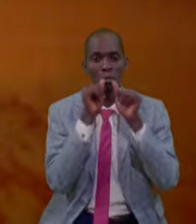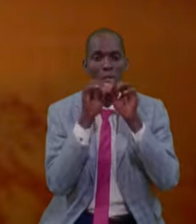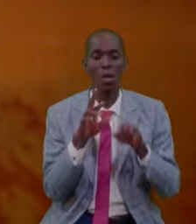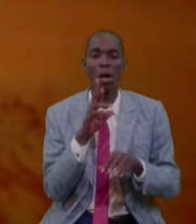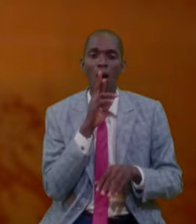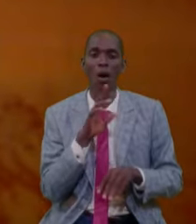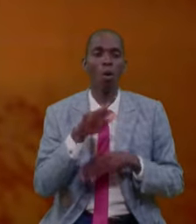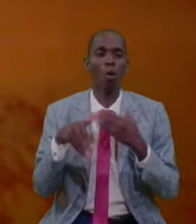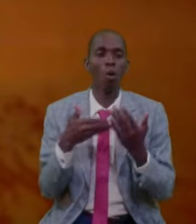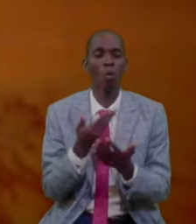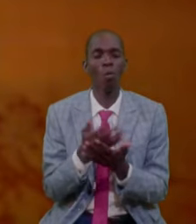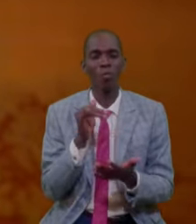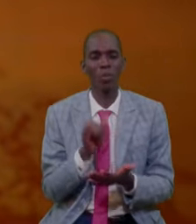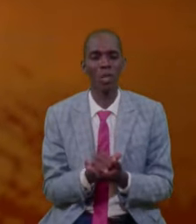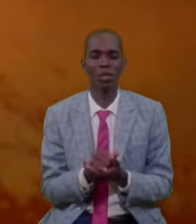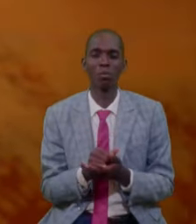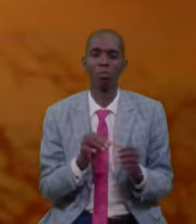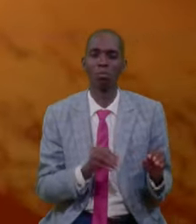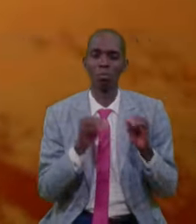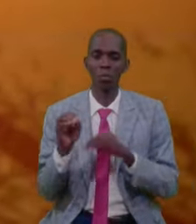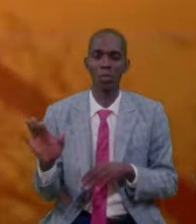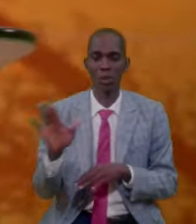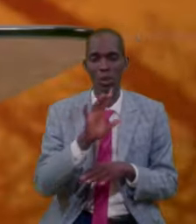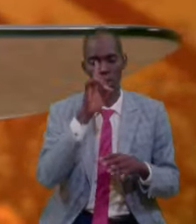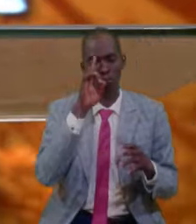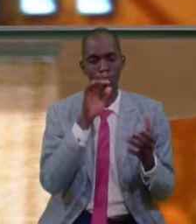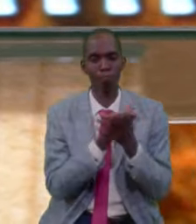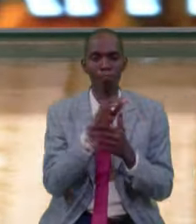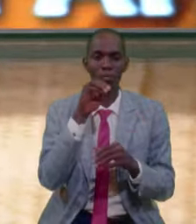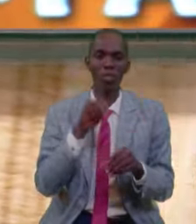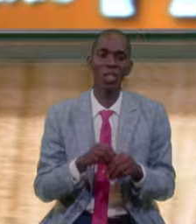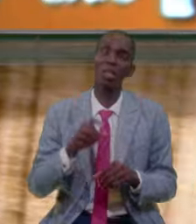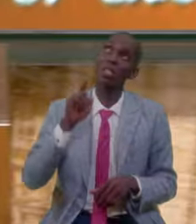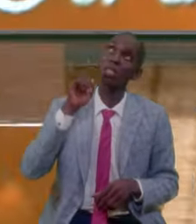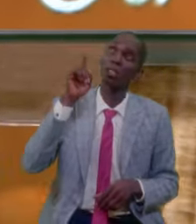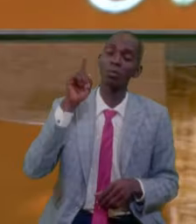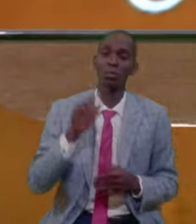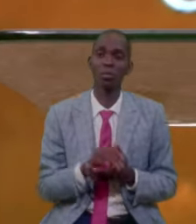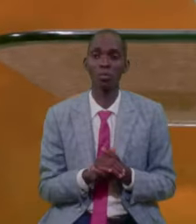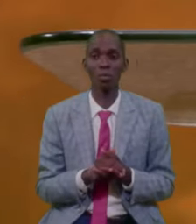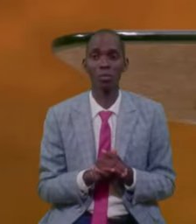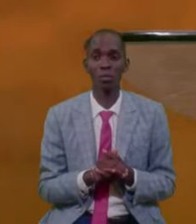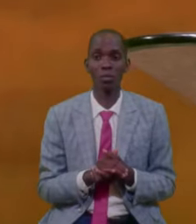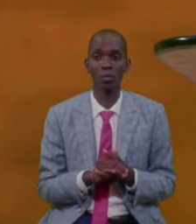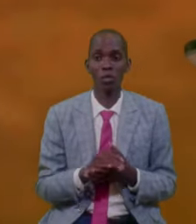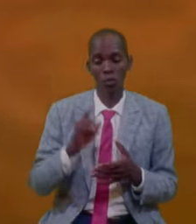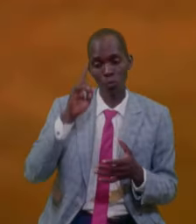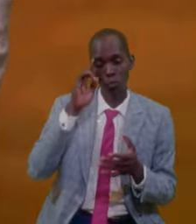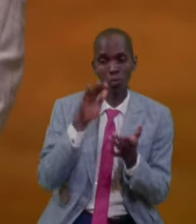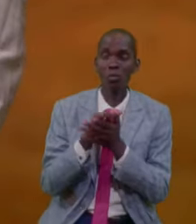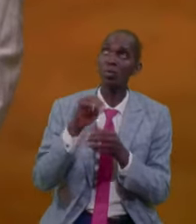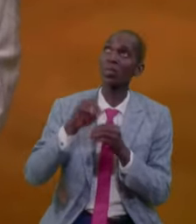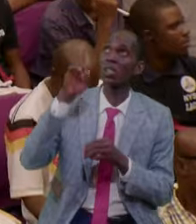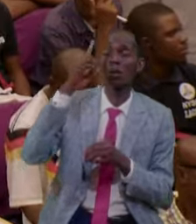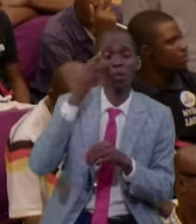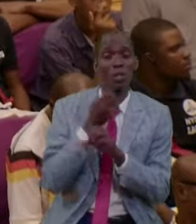blessed are all they that put their trust in him. They trust him for salvation, and they have